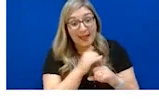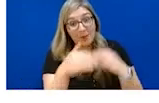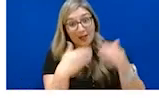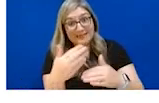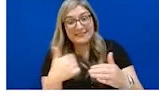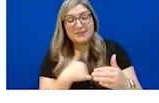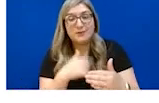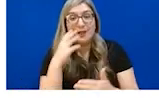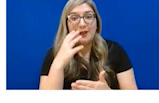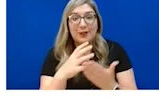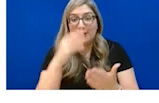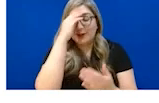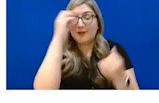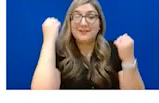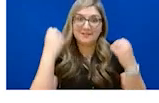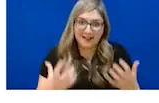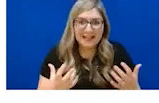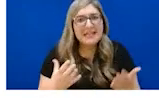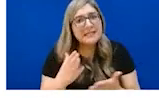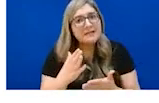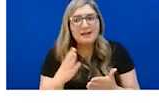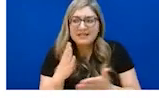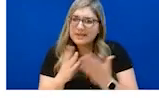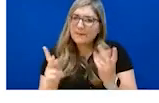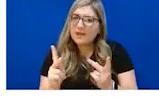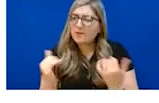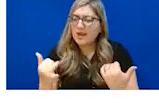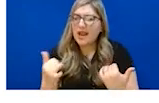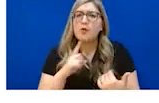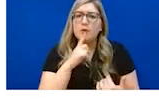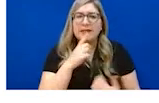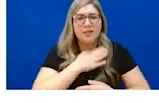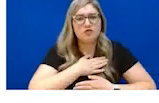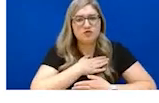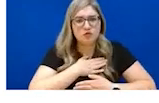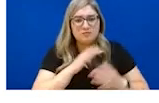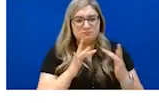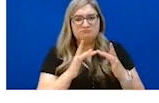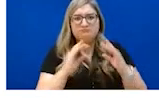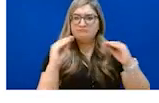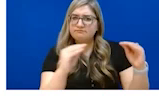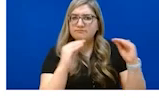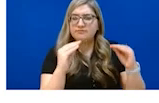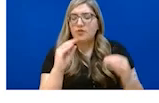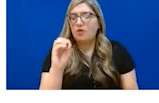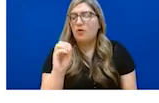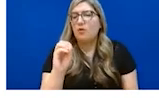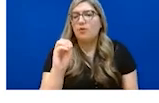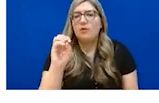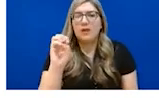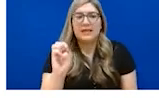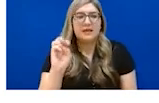now enjoy teaching online and are sharing. OER is one of those